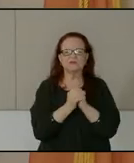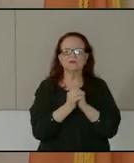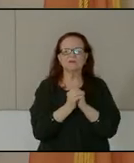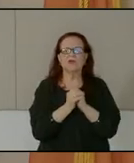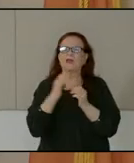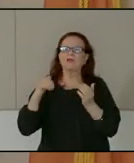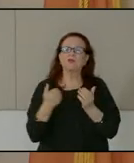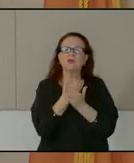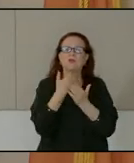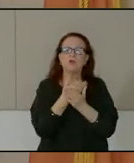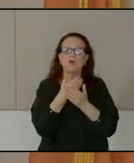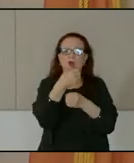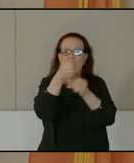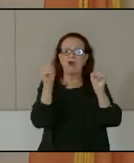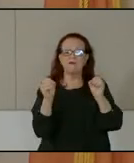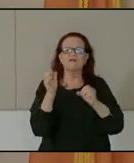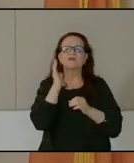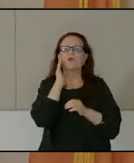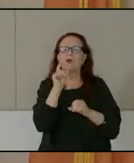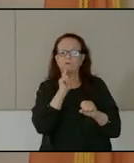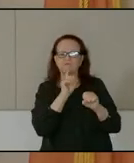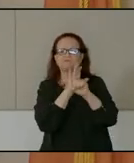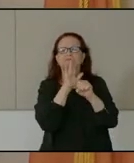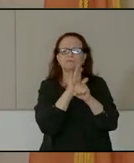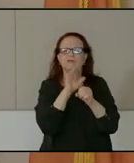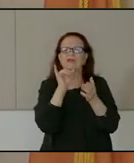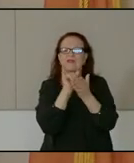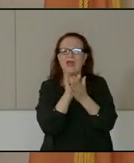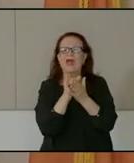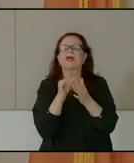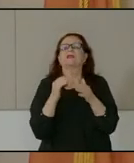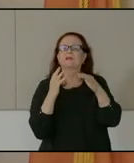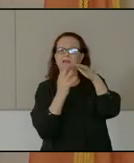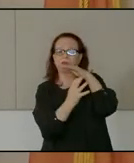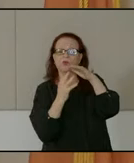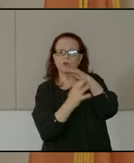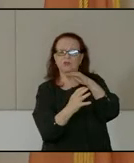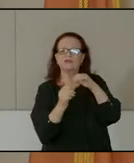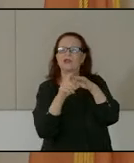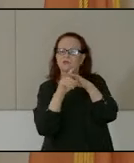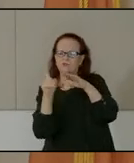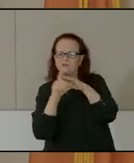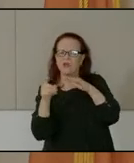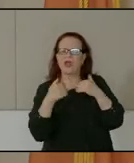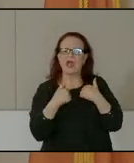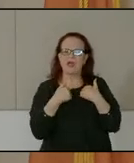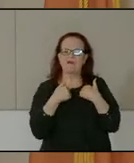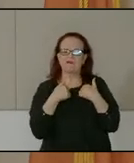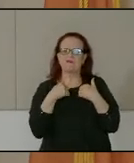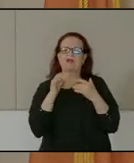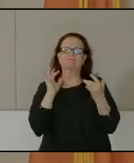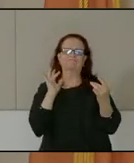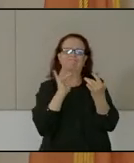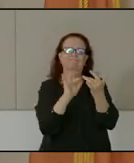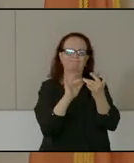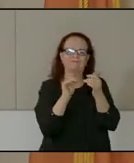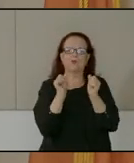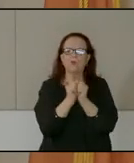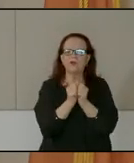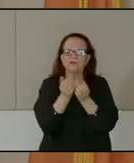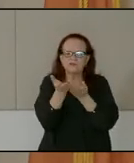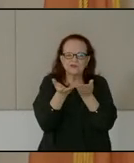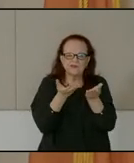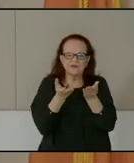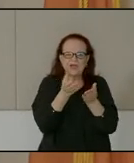ensure immigrants and refugees have access to the basic services and resources they